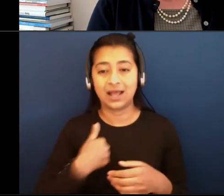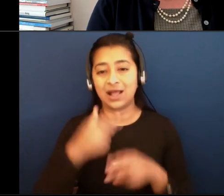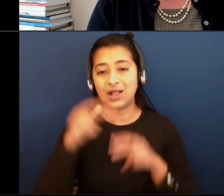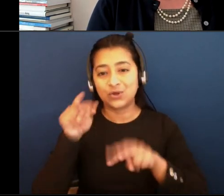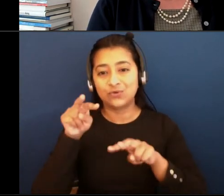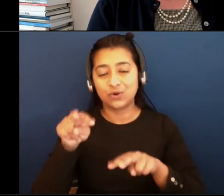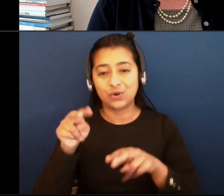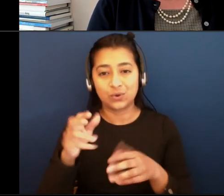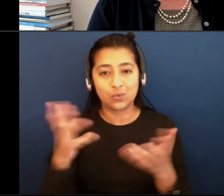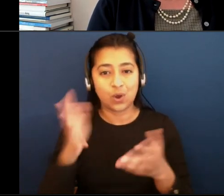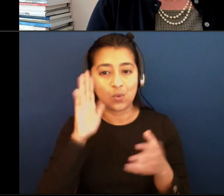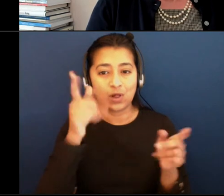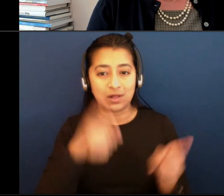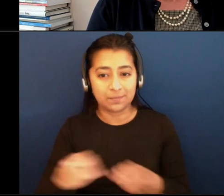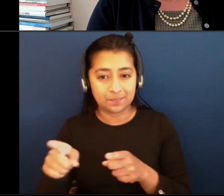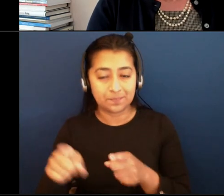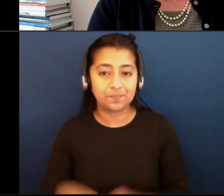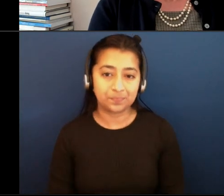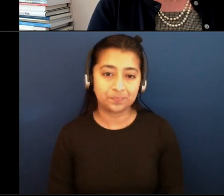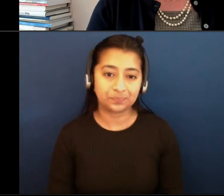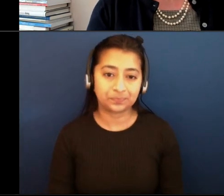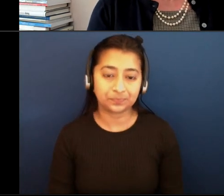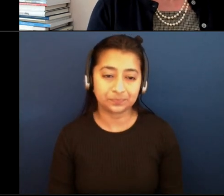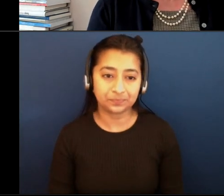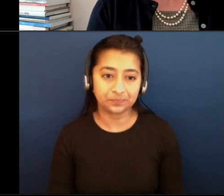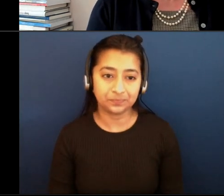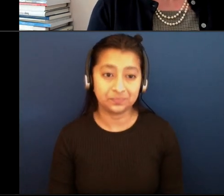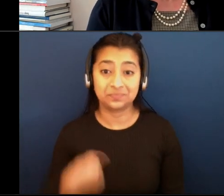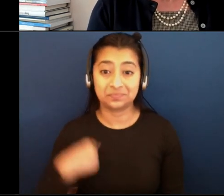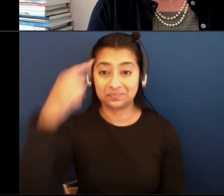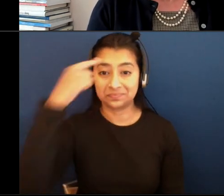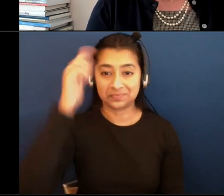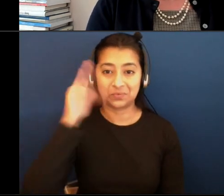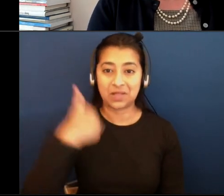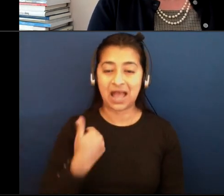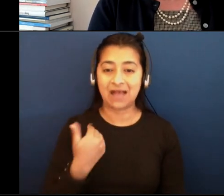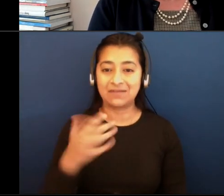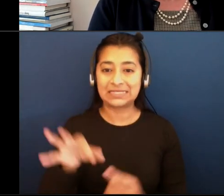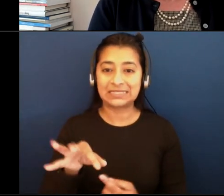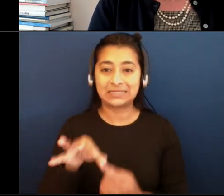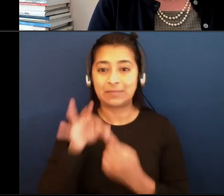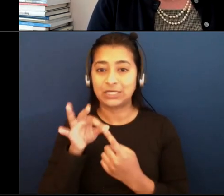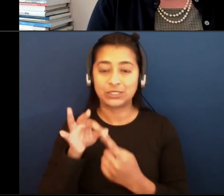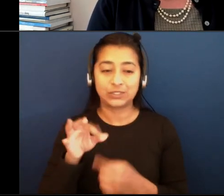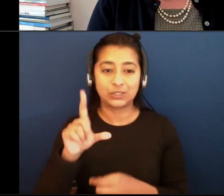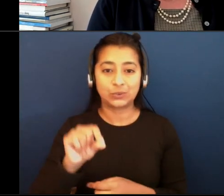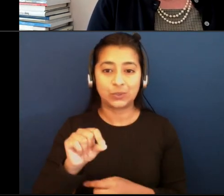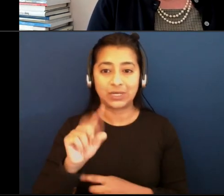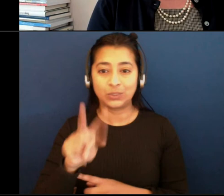out. I do think I will, like I said, I think I will have some sort of special 2022 anniversary call.